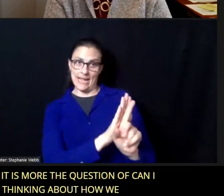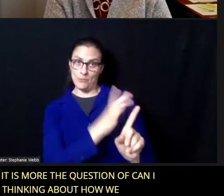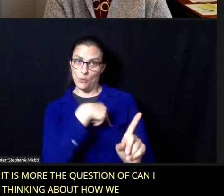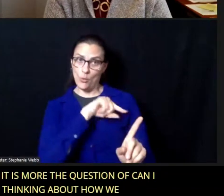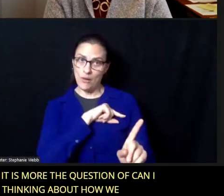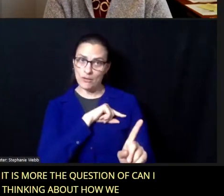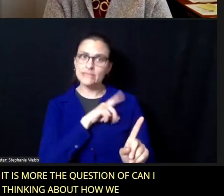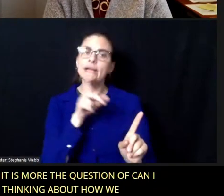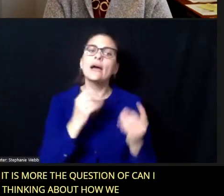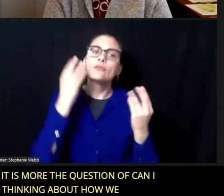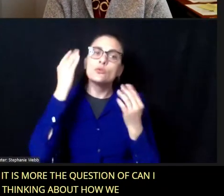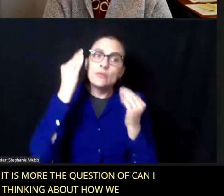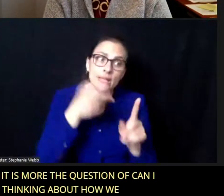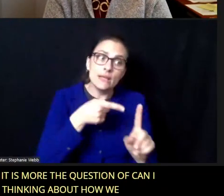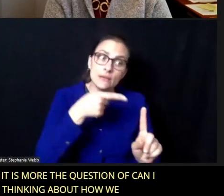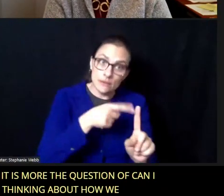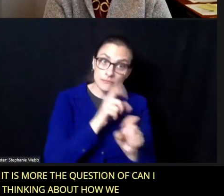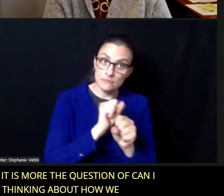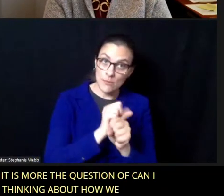decisions.